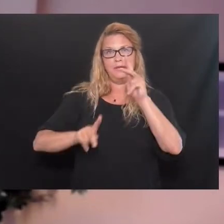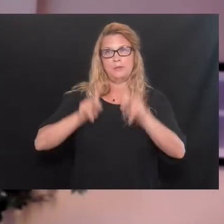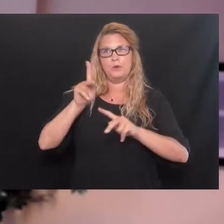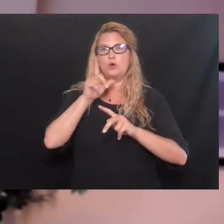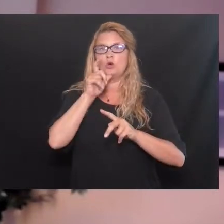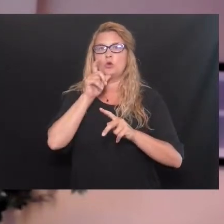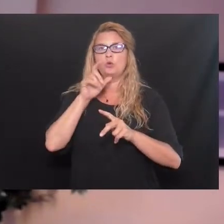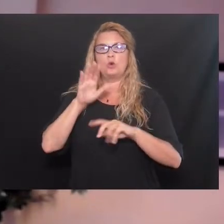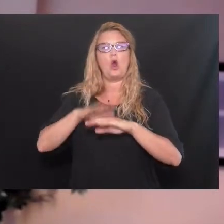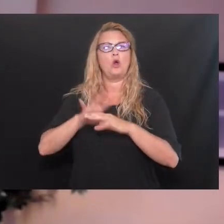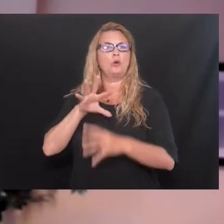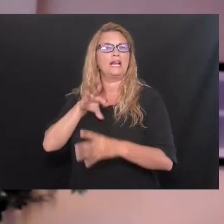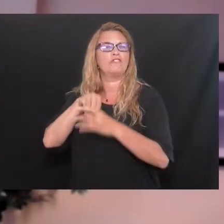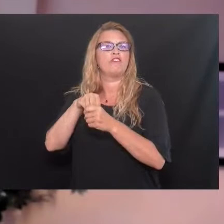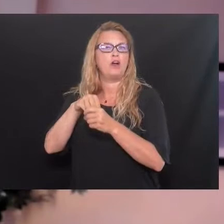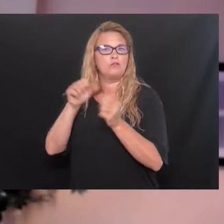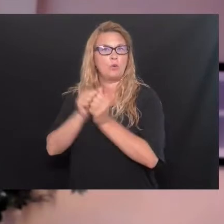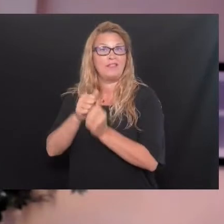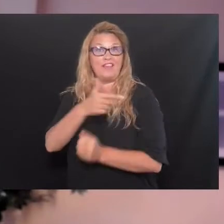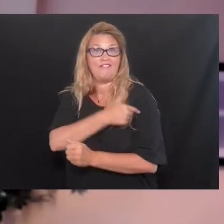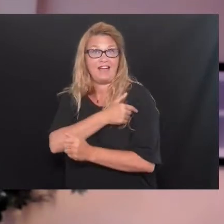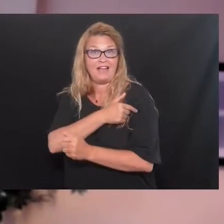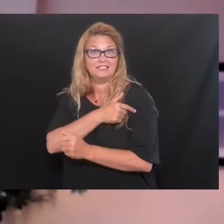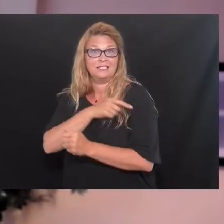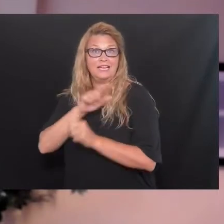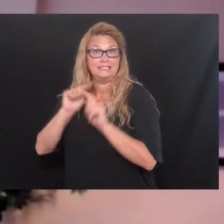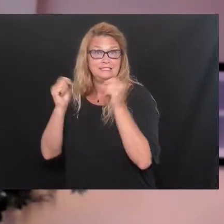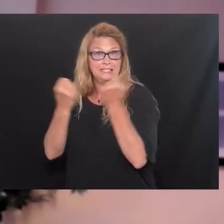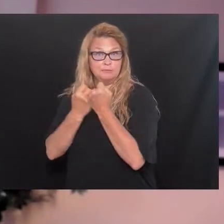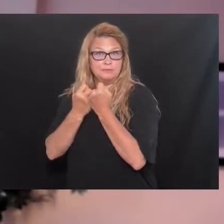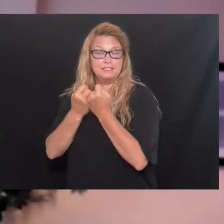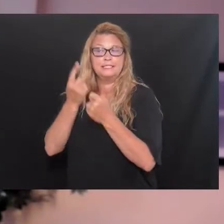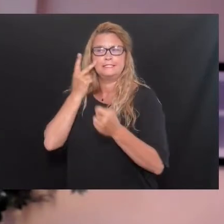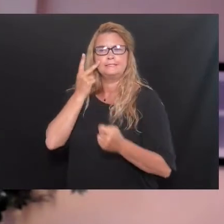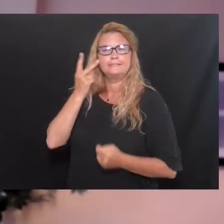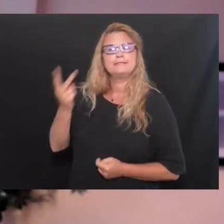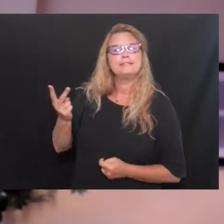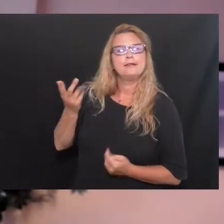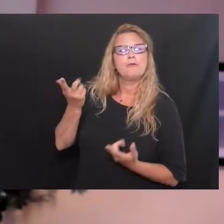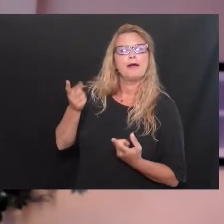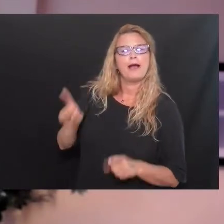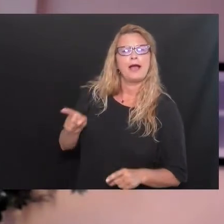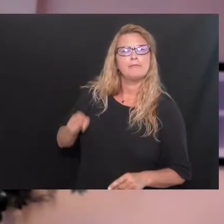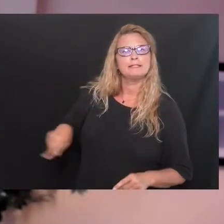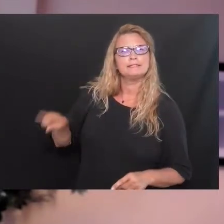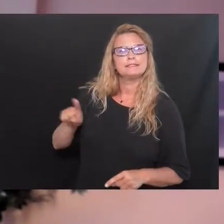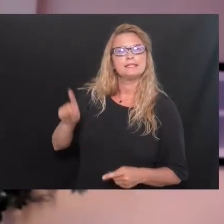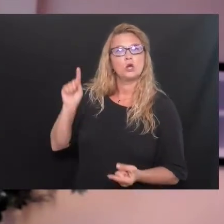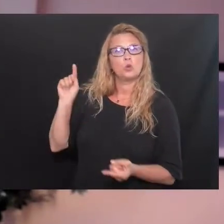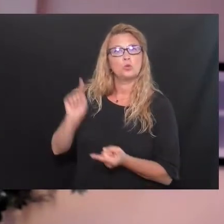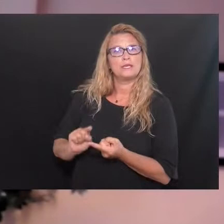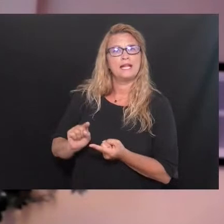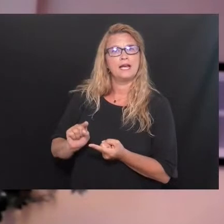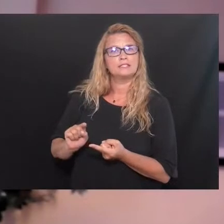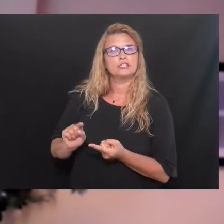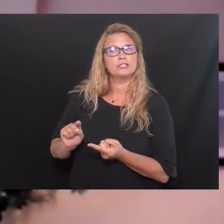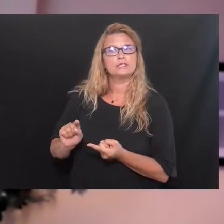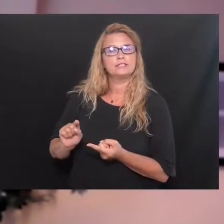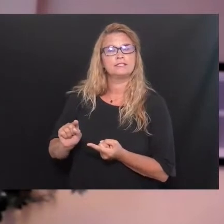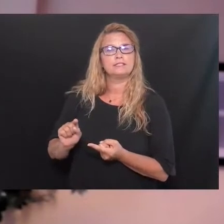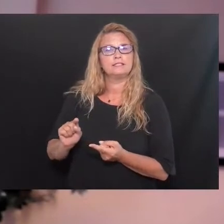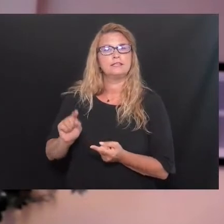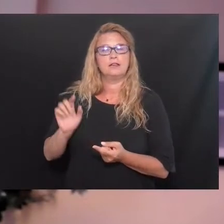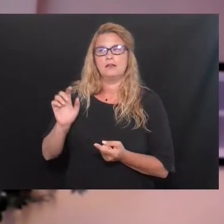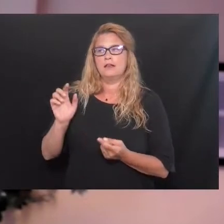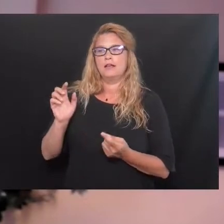vaccination studies and others to look for, whether any reduction in the host immunity is